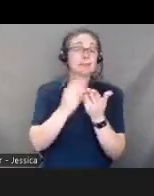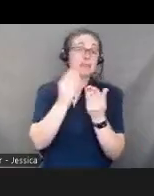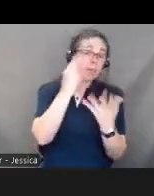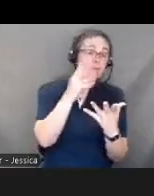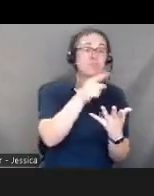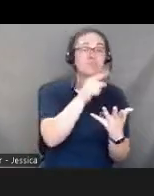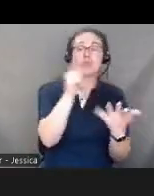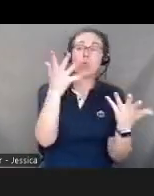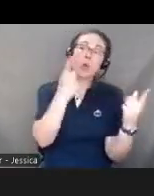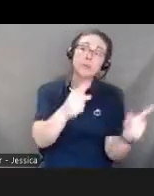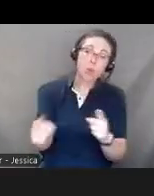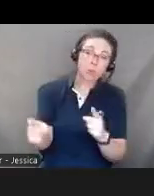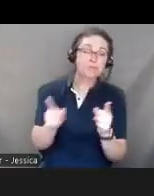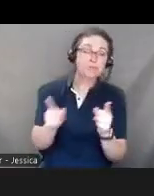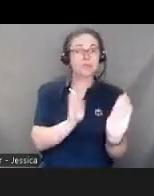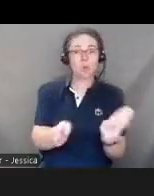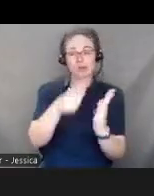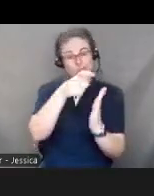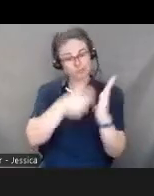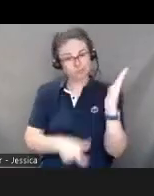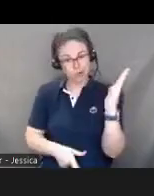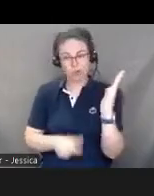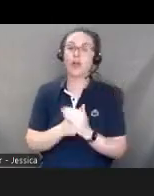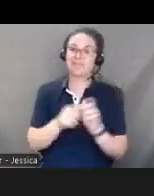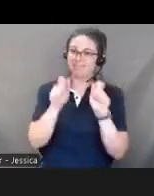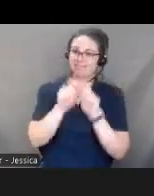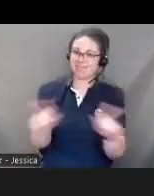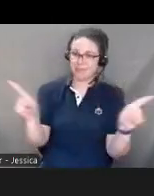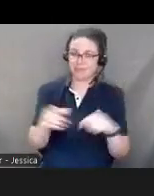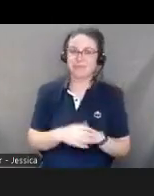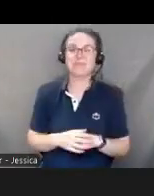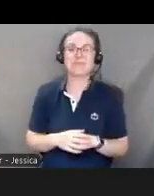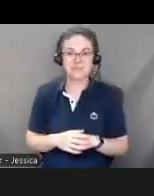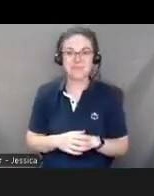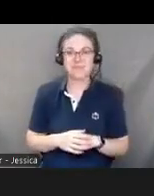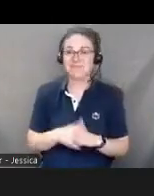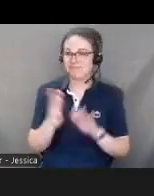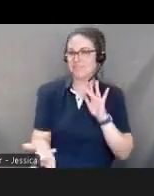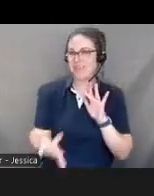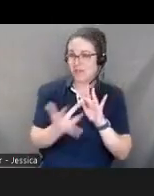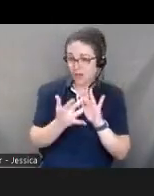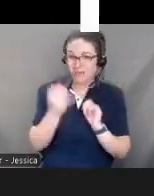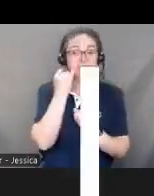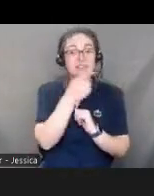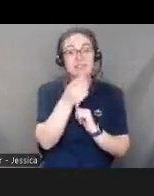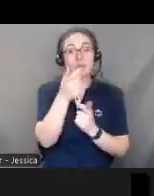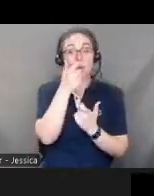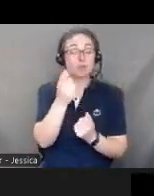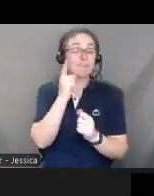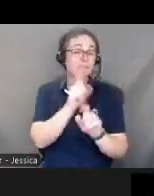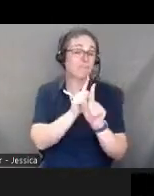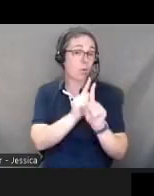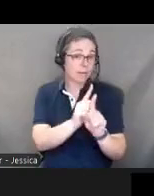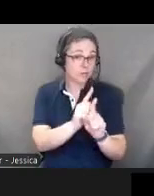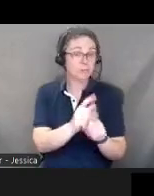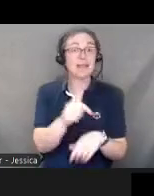going on, organize it into a newsletter, and send it out. Just contact me if you'd like to be mentored. Also, I do